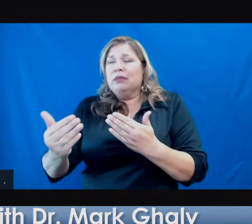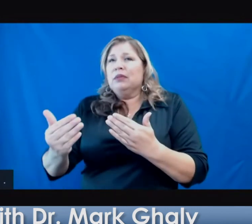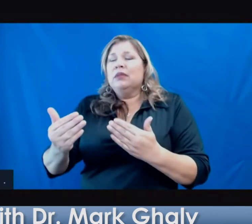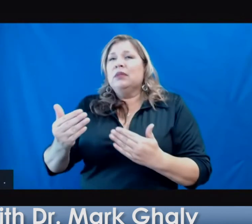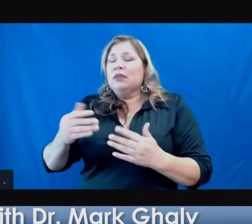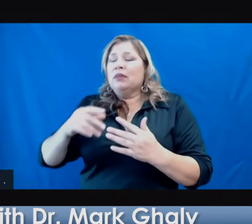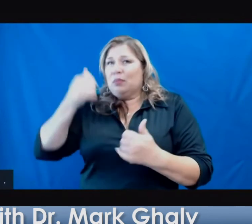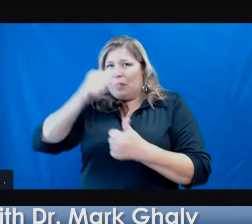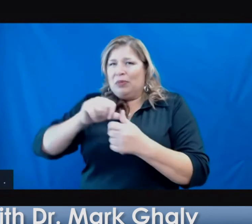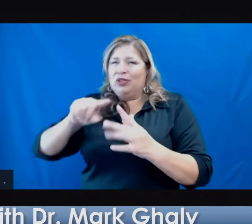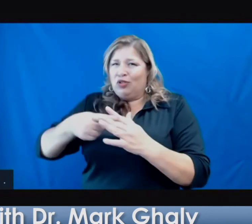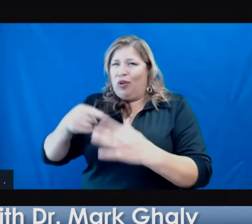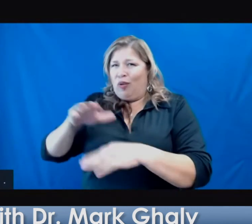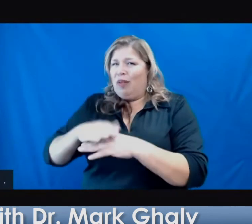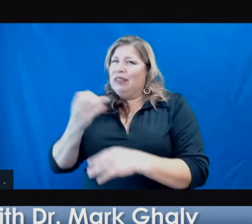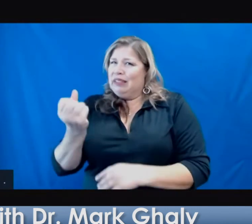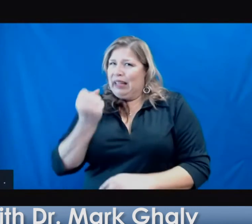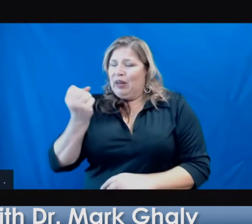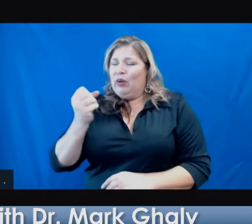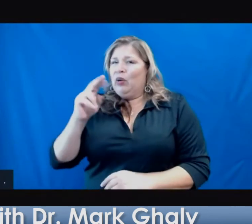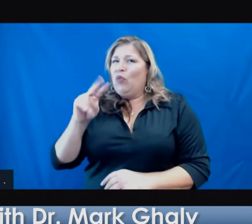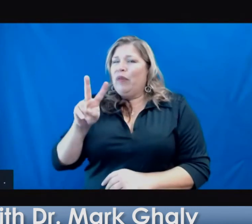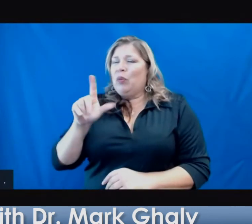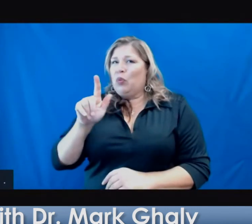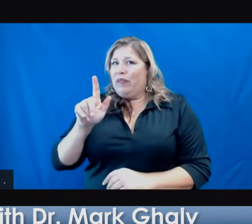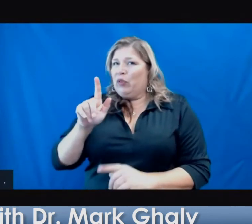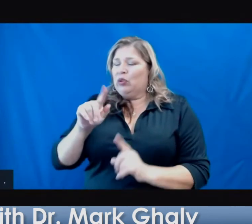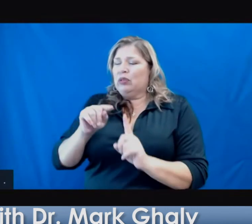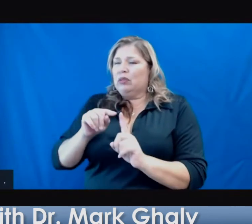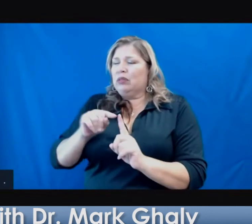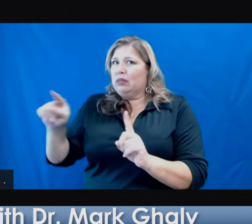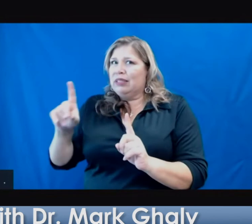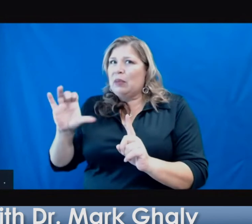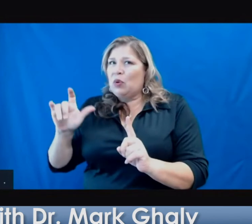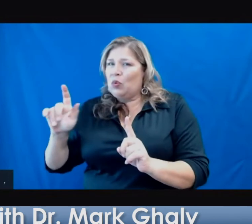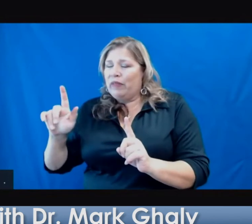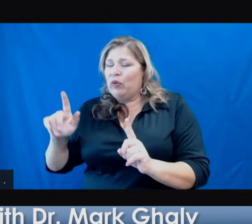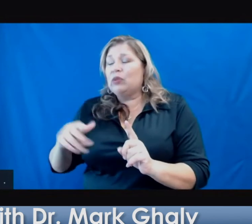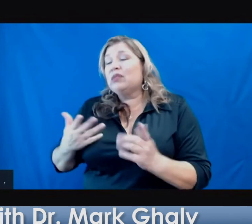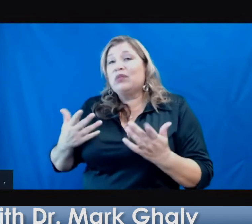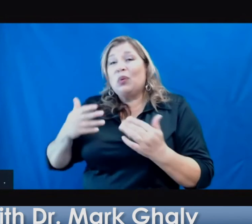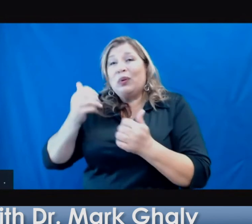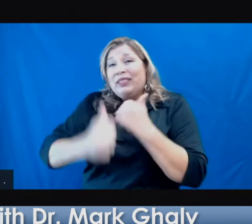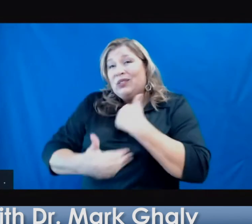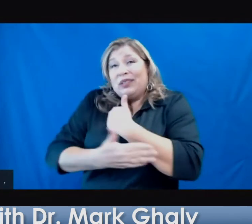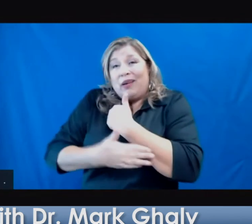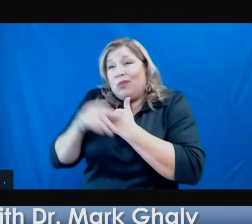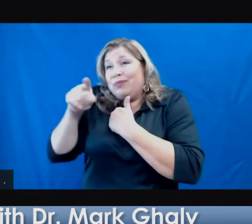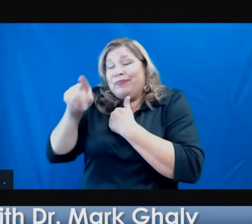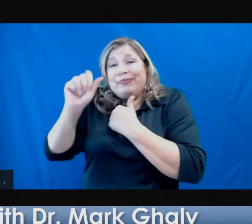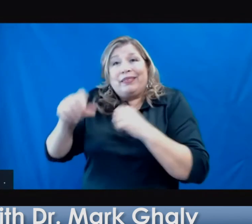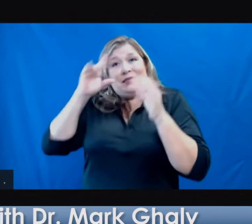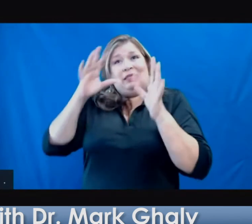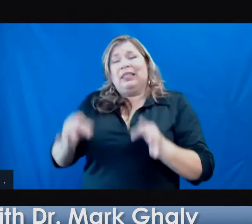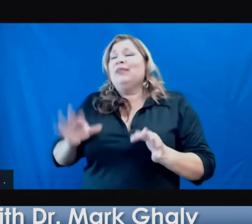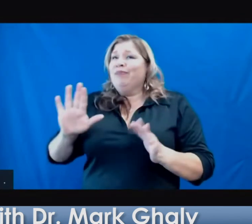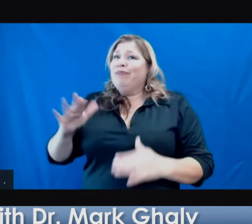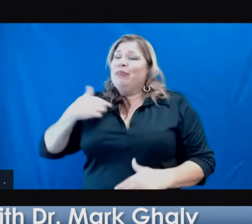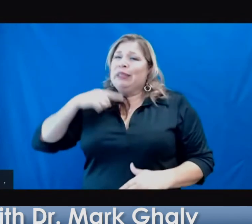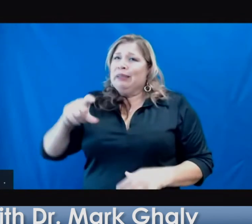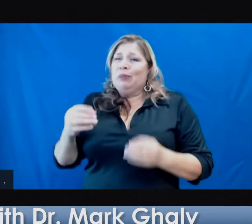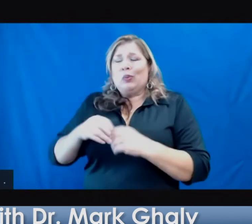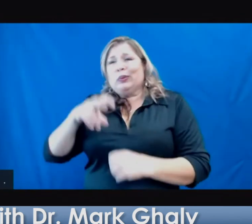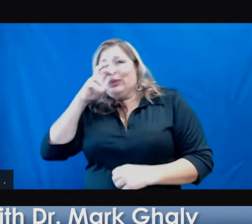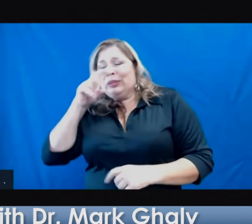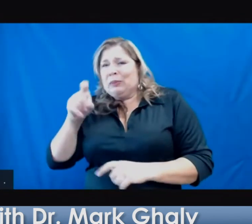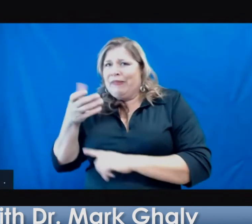into effect, and to use it to the extent that they believe it helps them control these activities